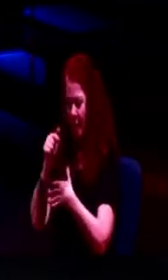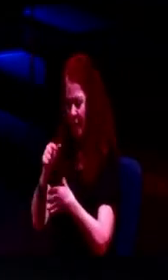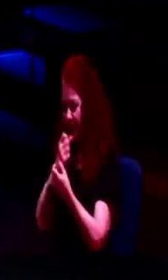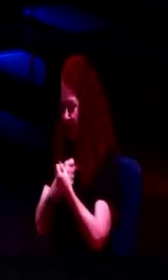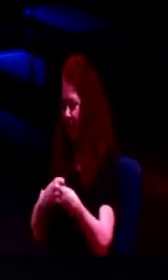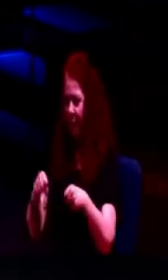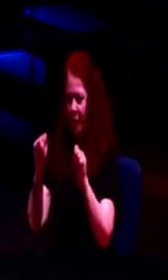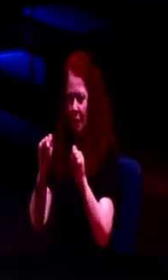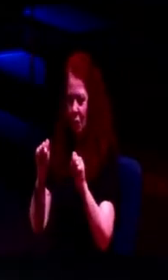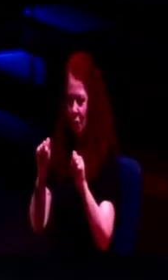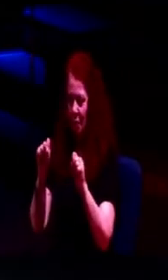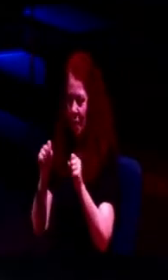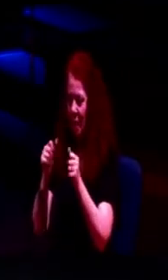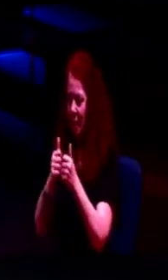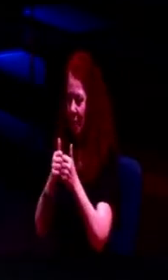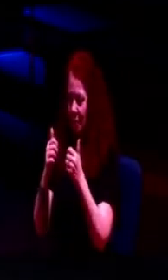priceless.